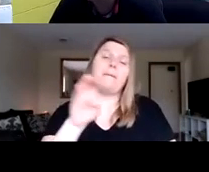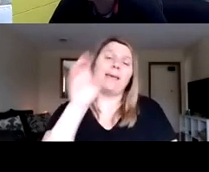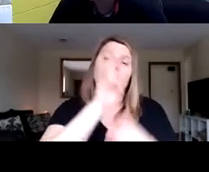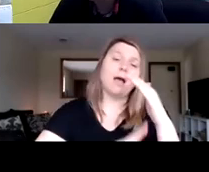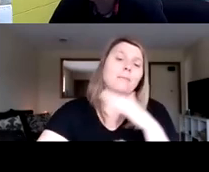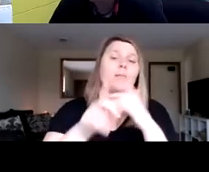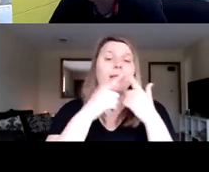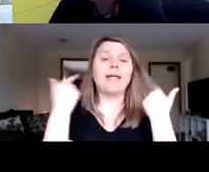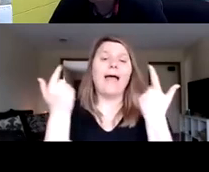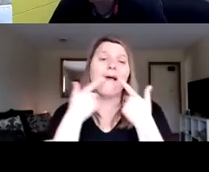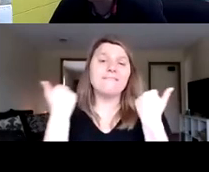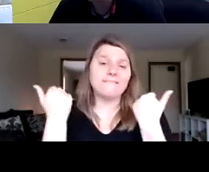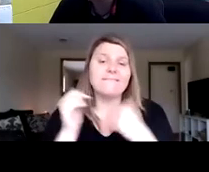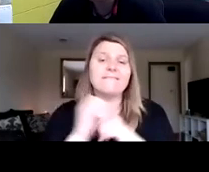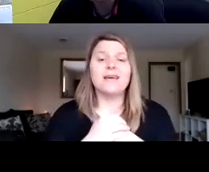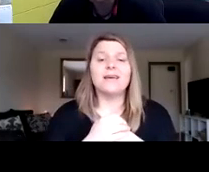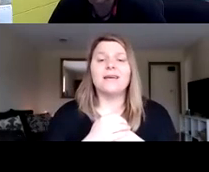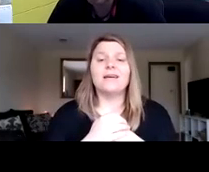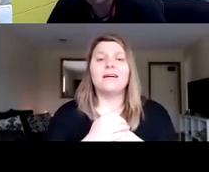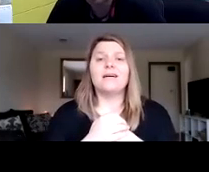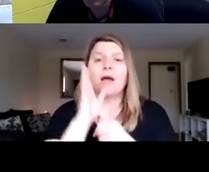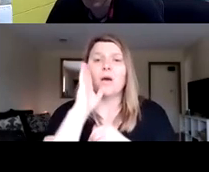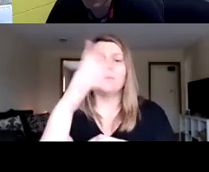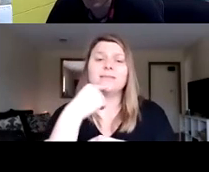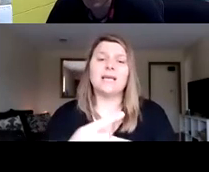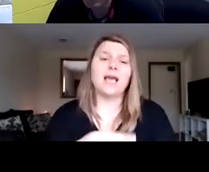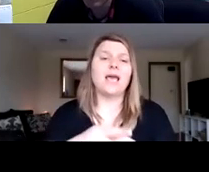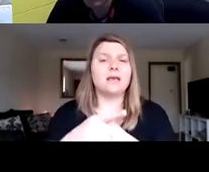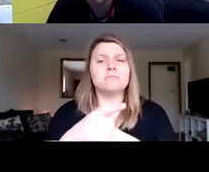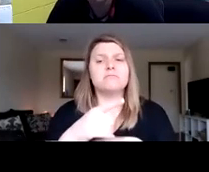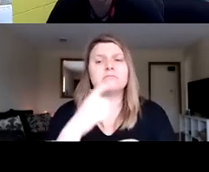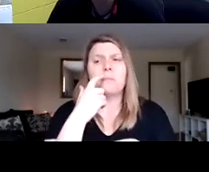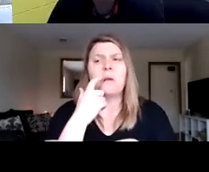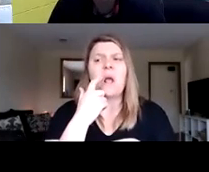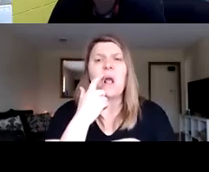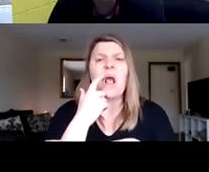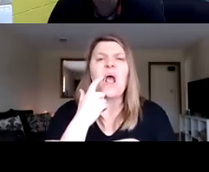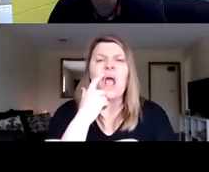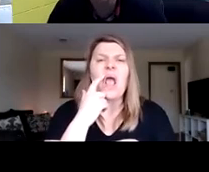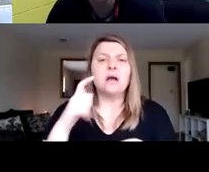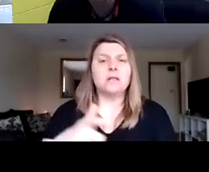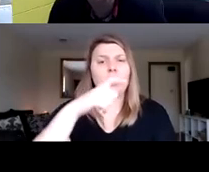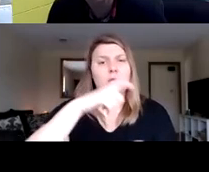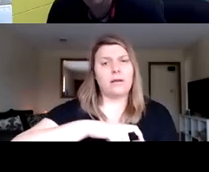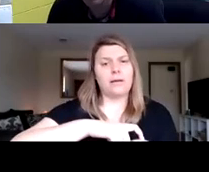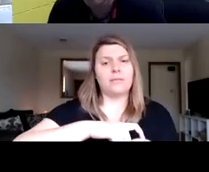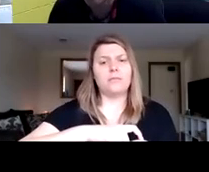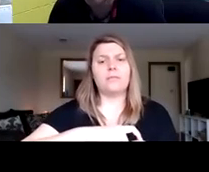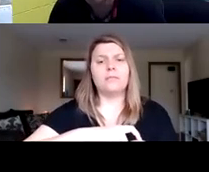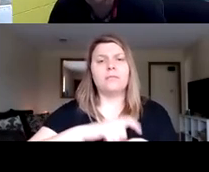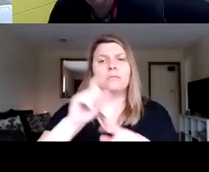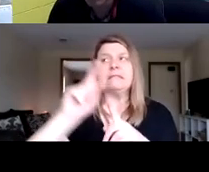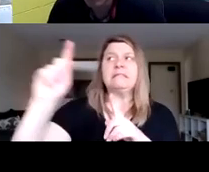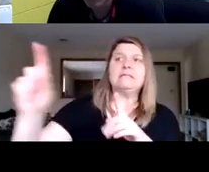laugh. I will say, like, spending long periods of time away from